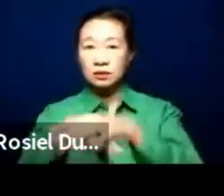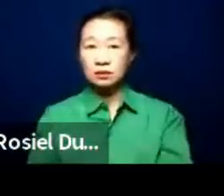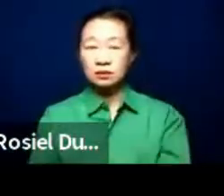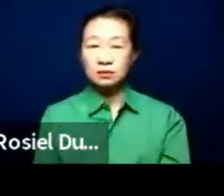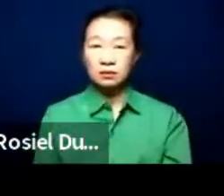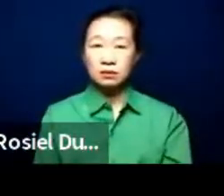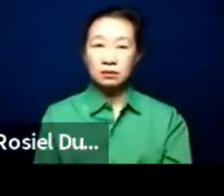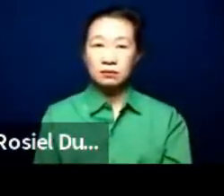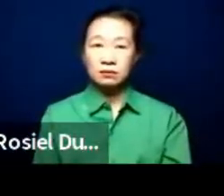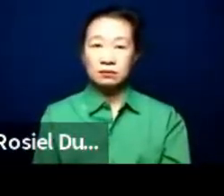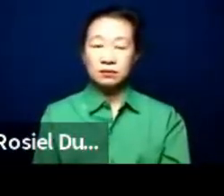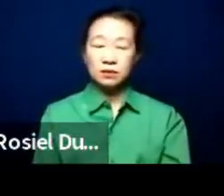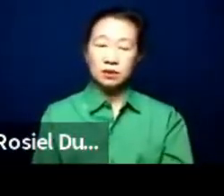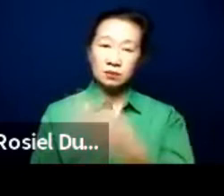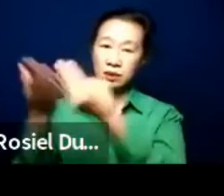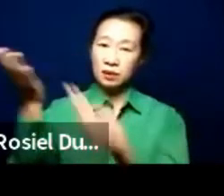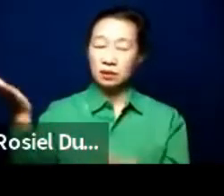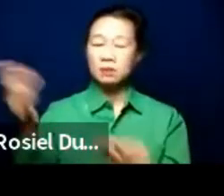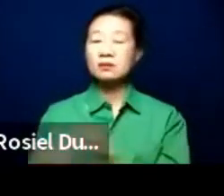and they put together the materials